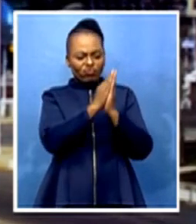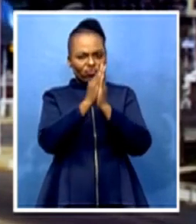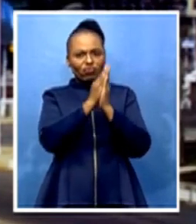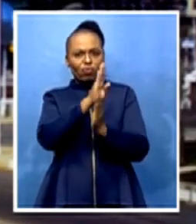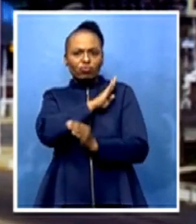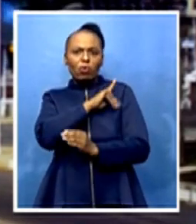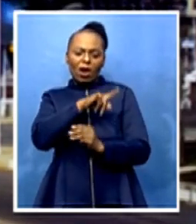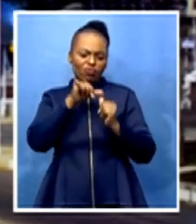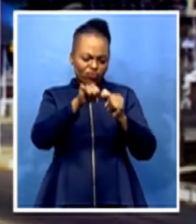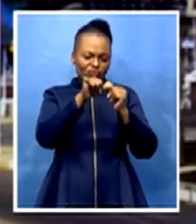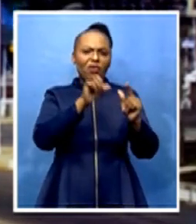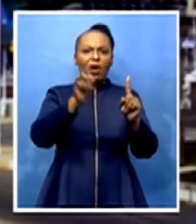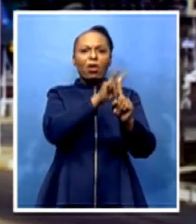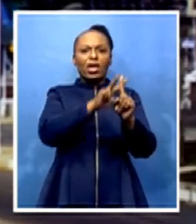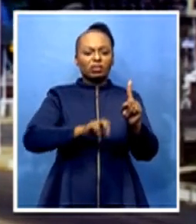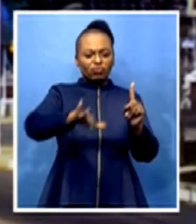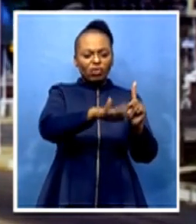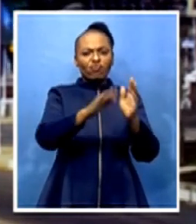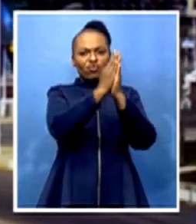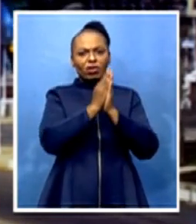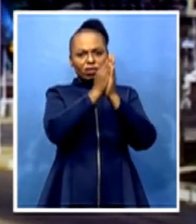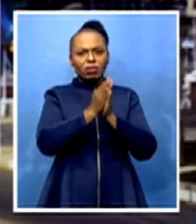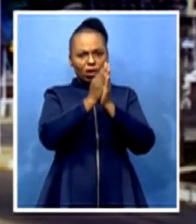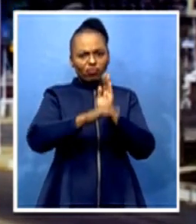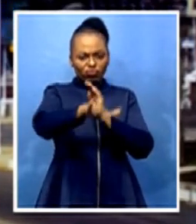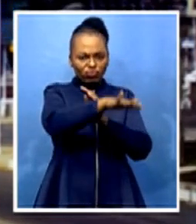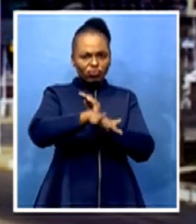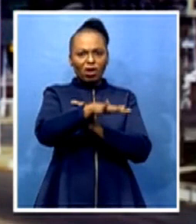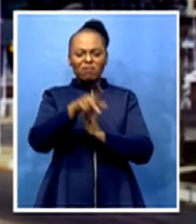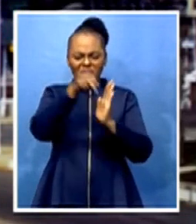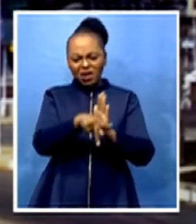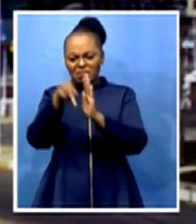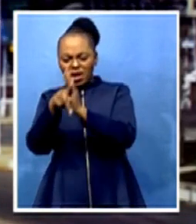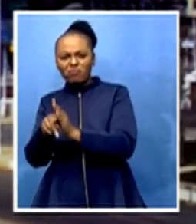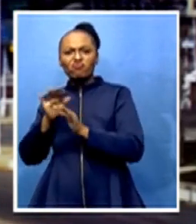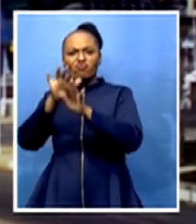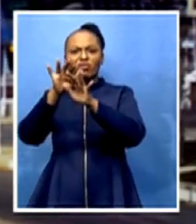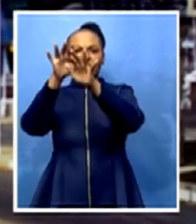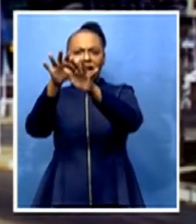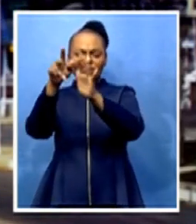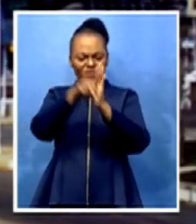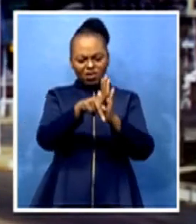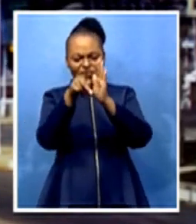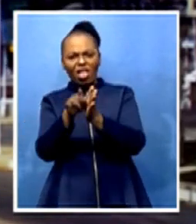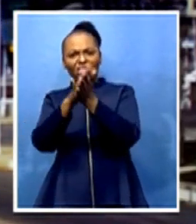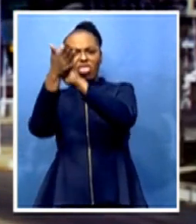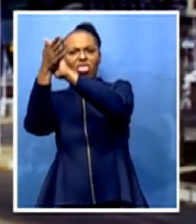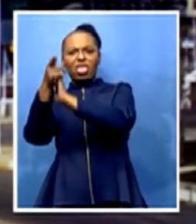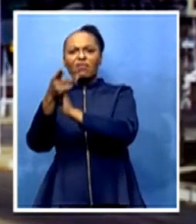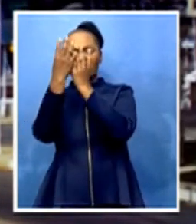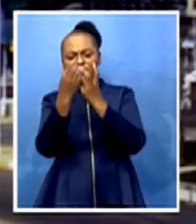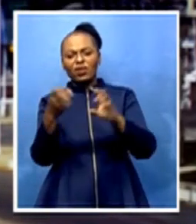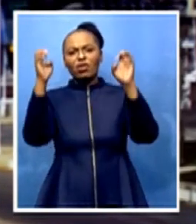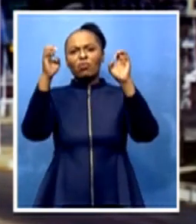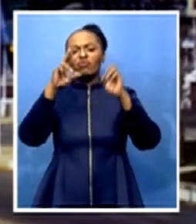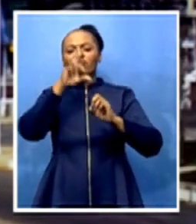peaceful protesters, illegal detentions, and clamping down on freedom of expression, including targeting journalists,